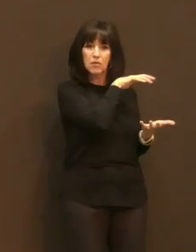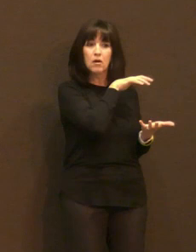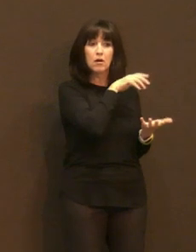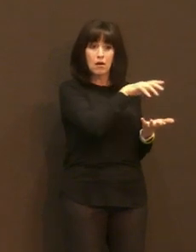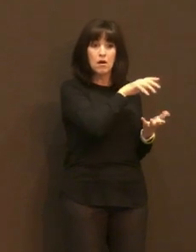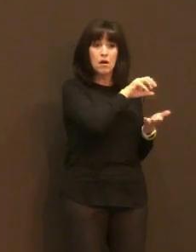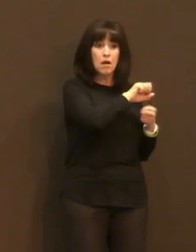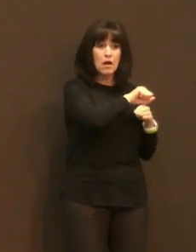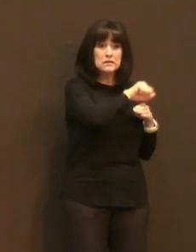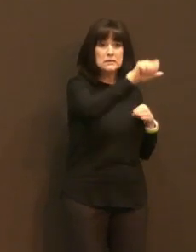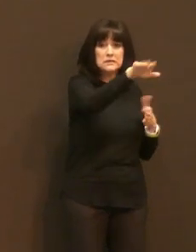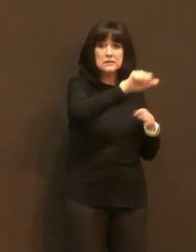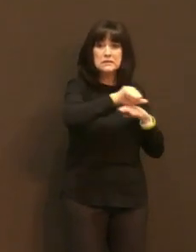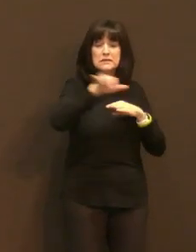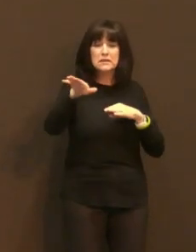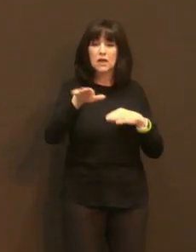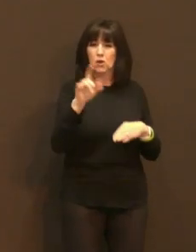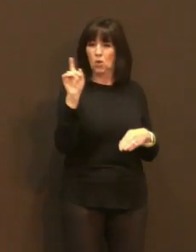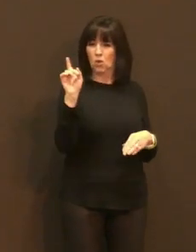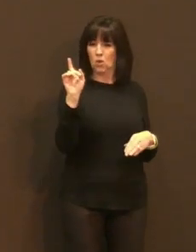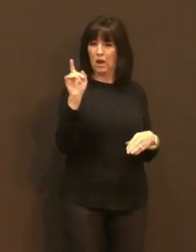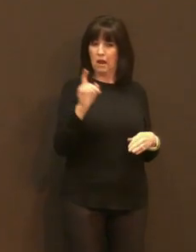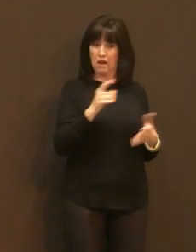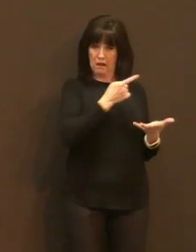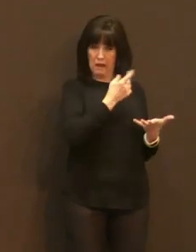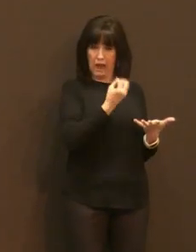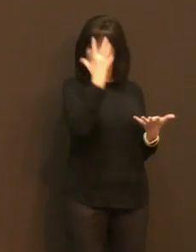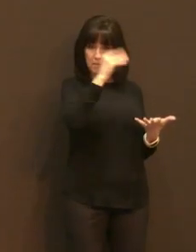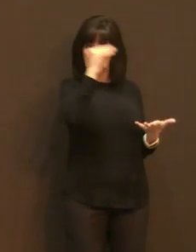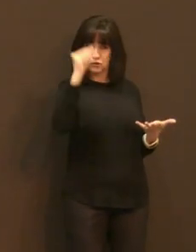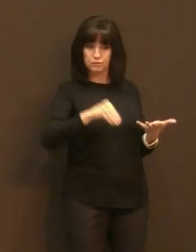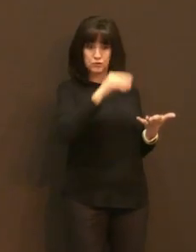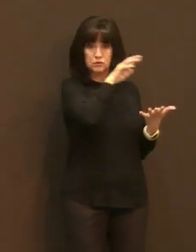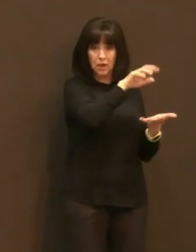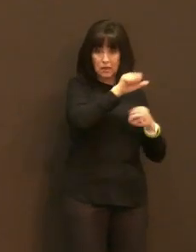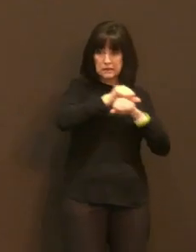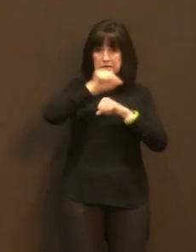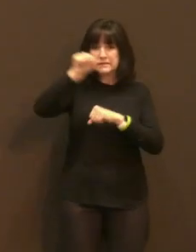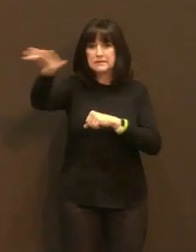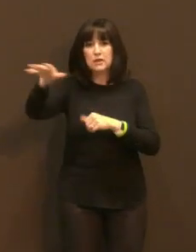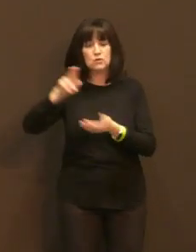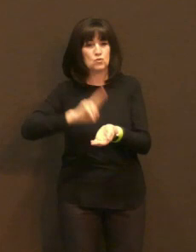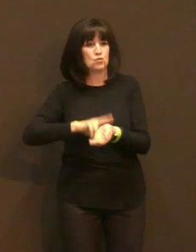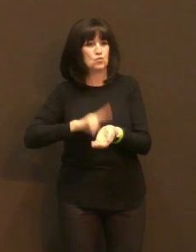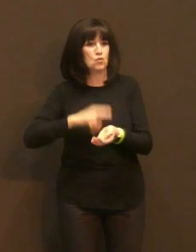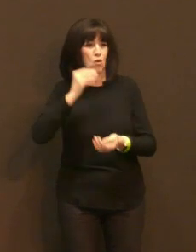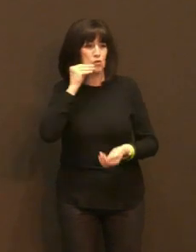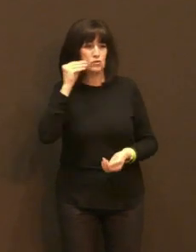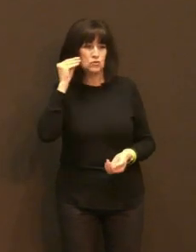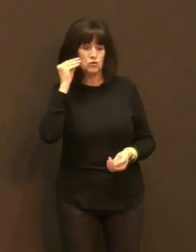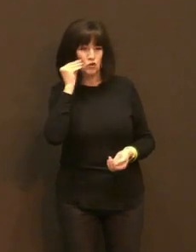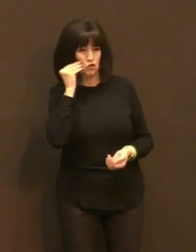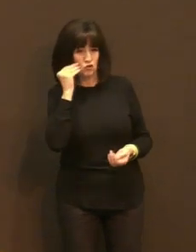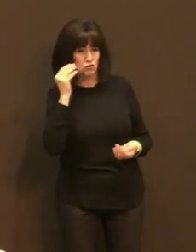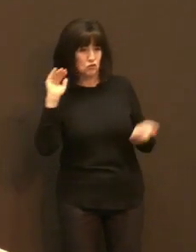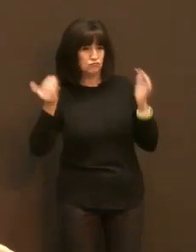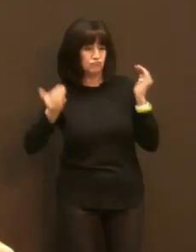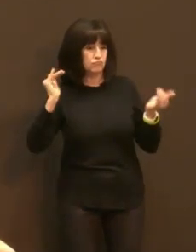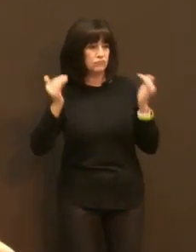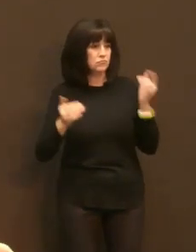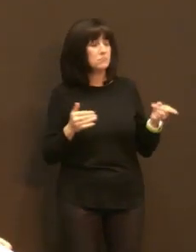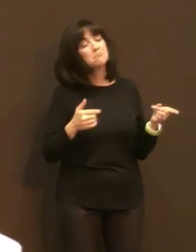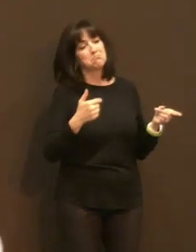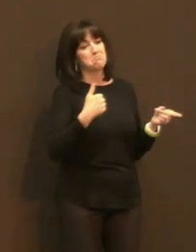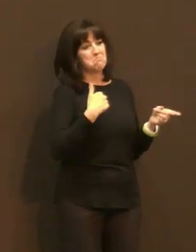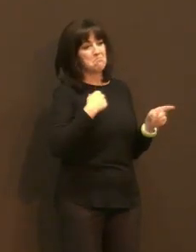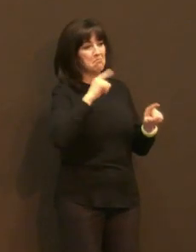where PPE is being distributed, in terms of hospitals, long-term care centers throughout the community? So I'll start this, and Dr. Tay might want to follow up.